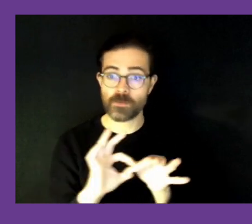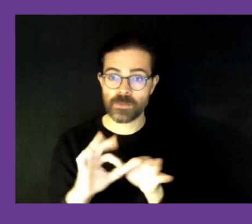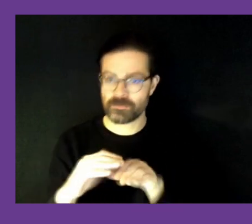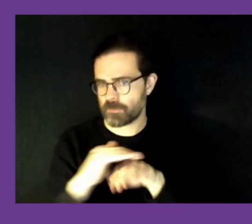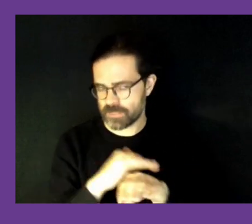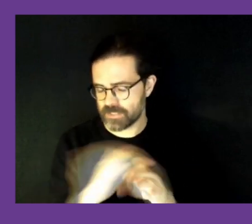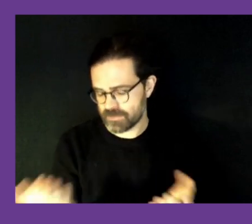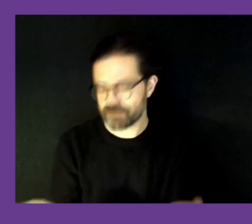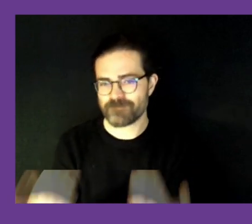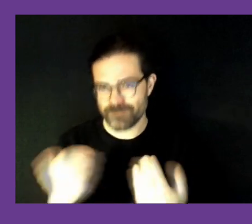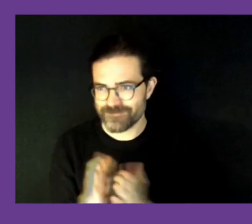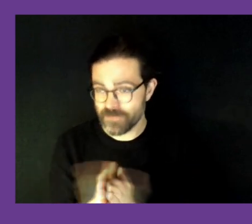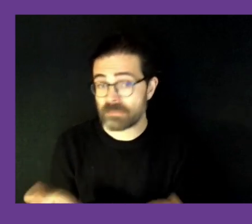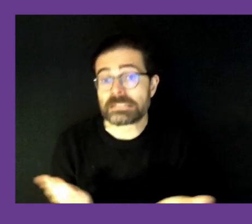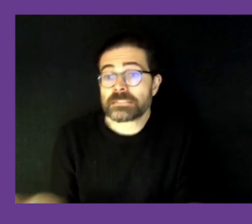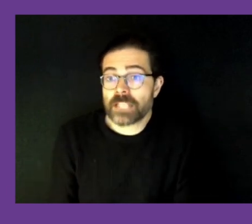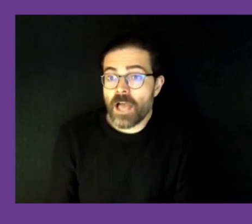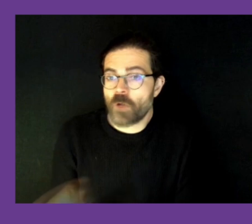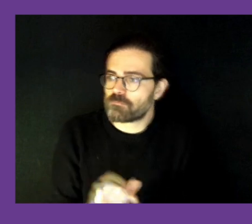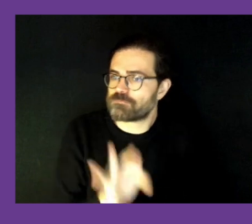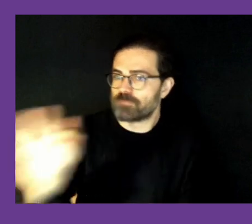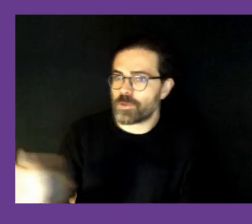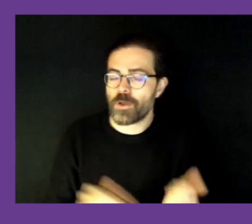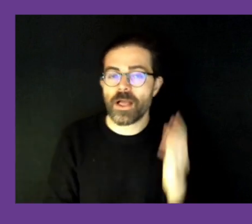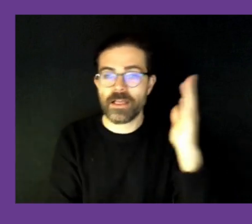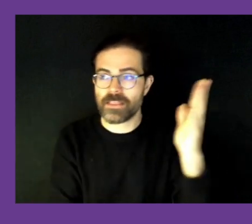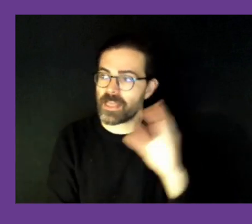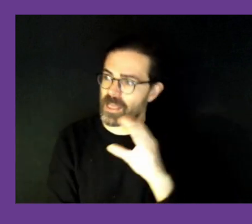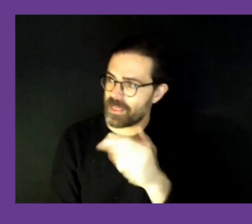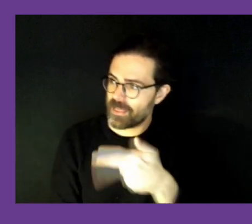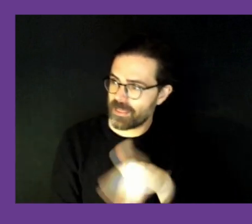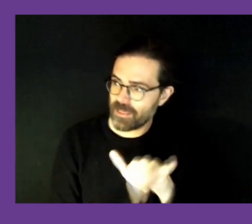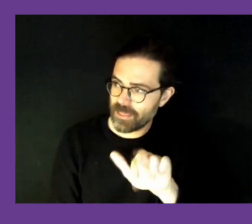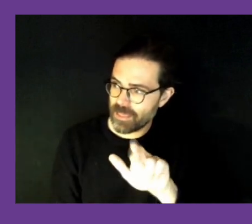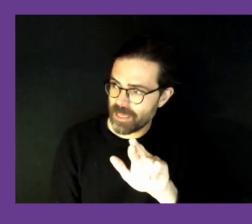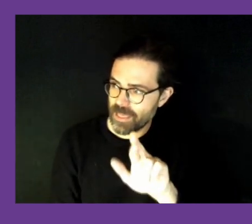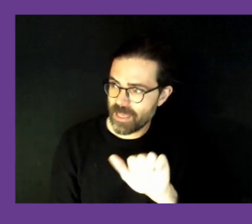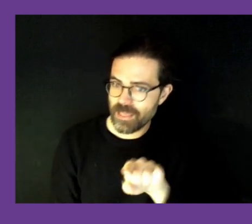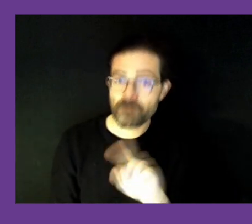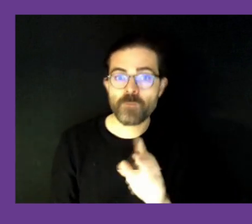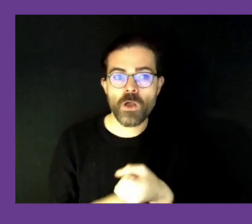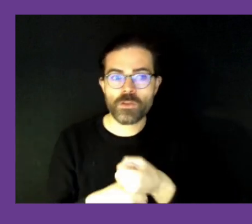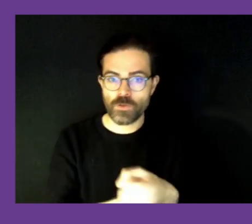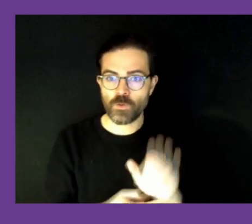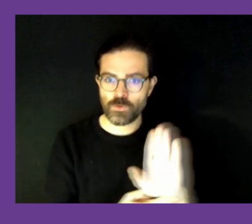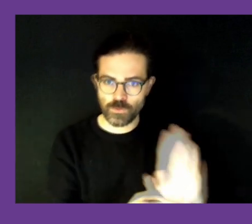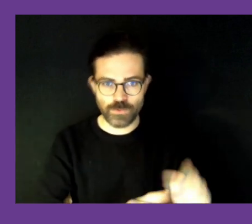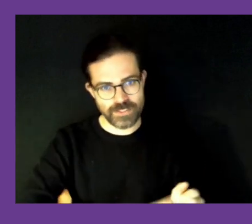going to enter us into the second panel, the second block. Thank you very much, Fernando, for this